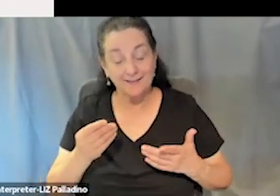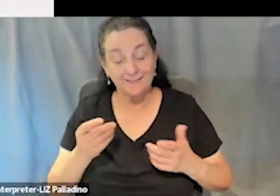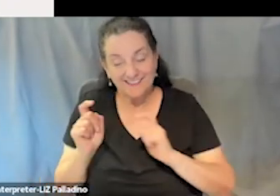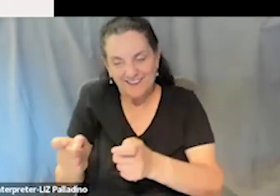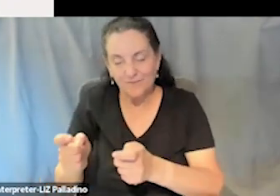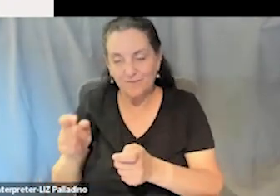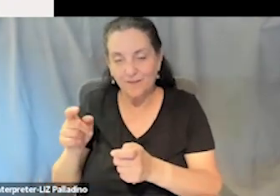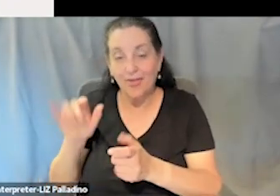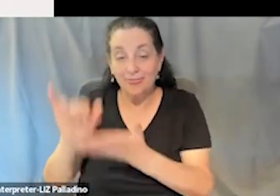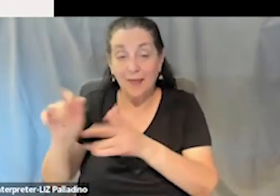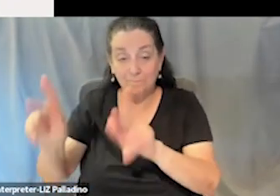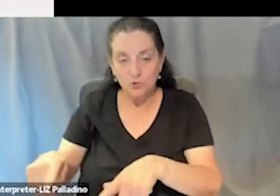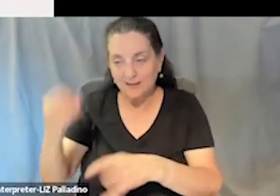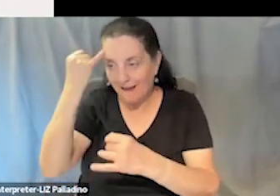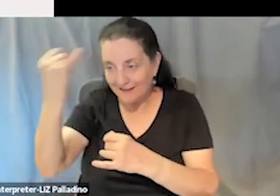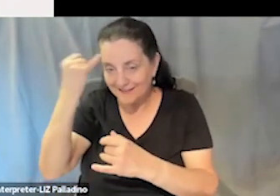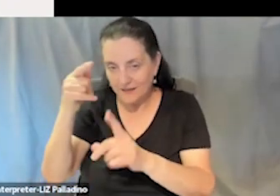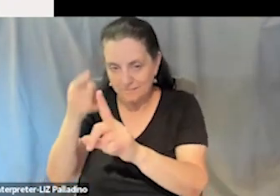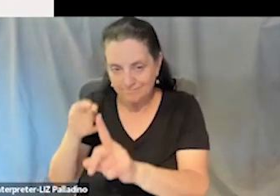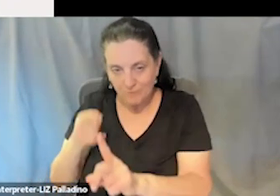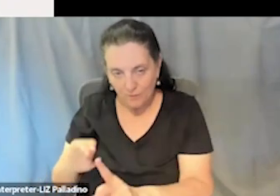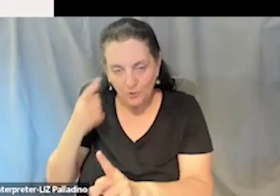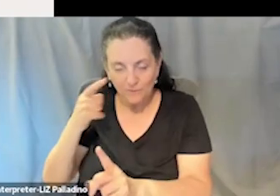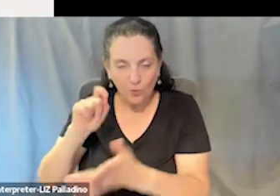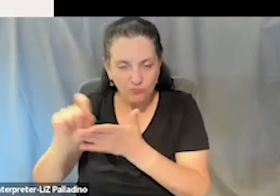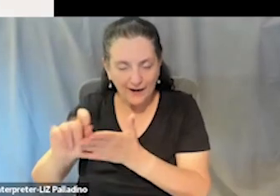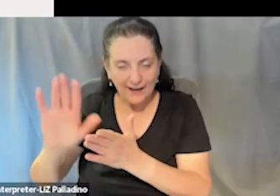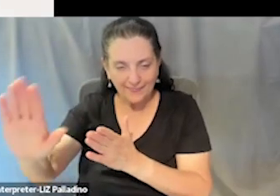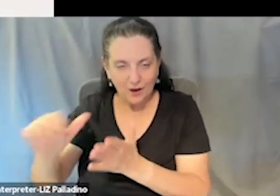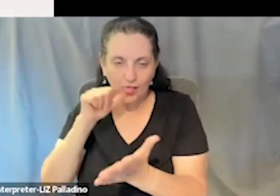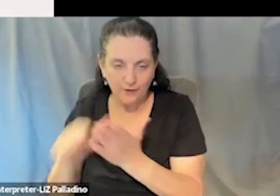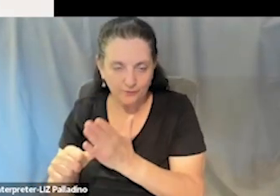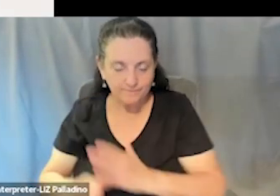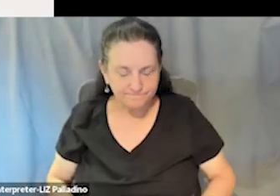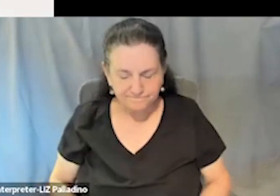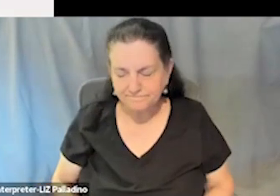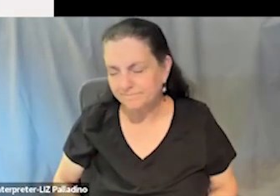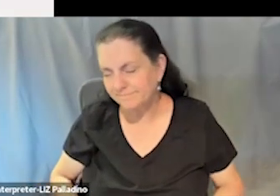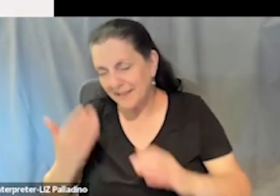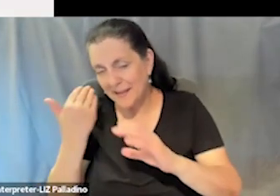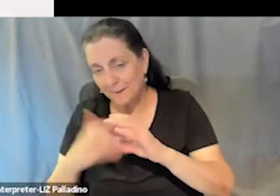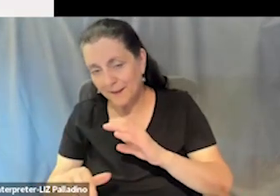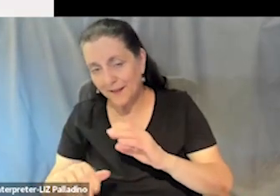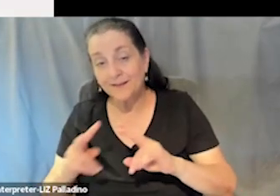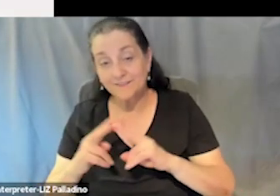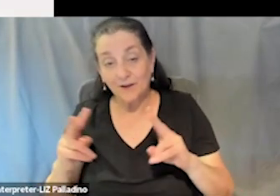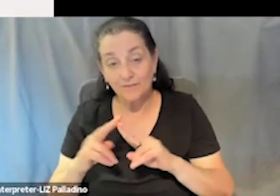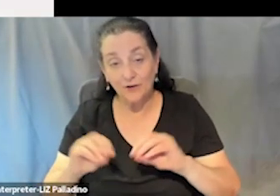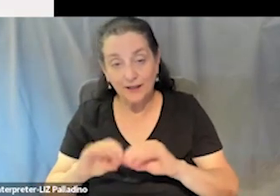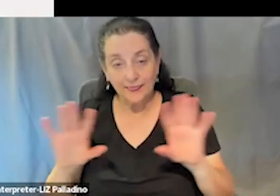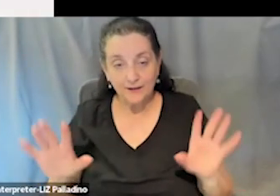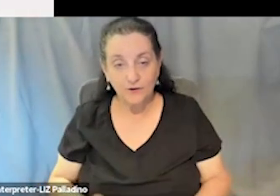on it. The other piece is the email versions of these are very visually driven.